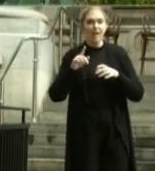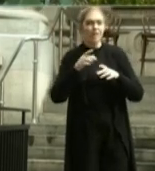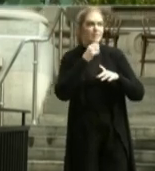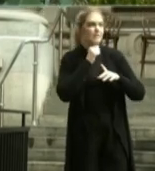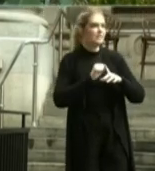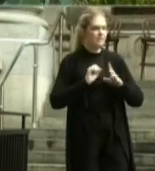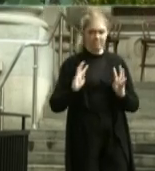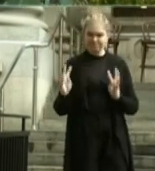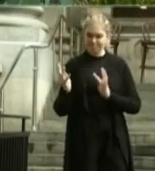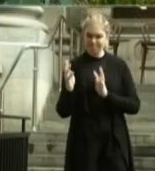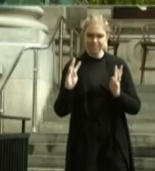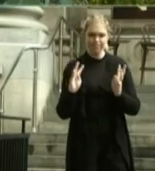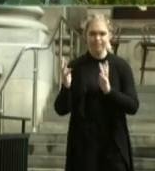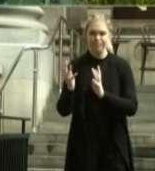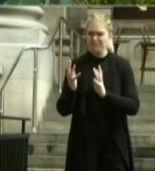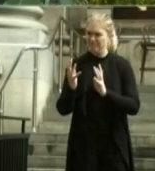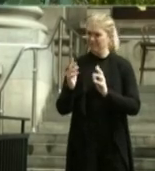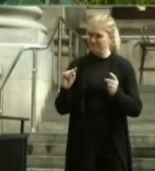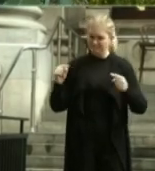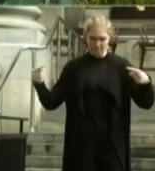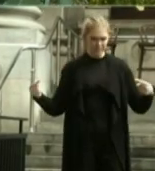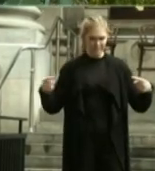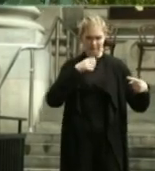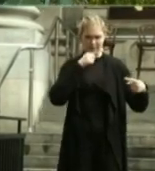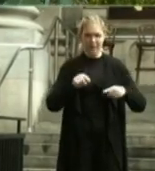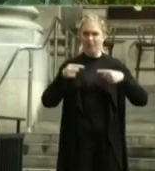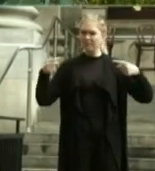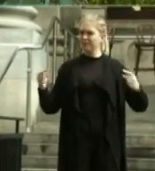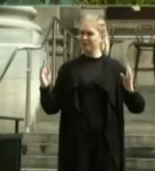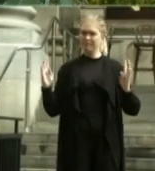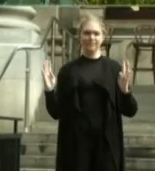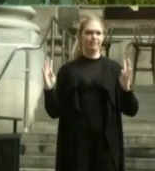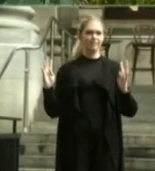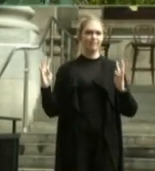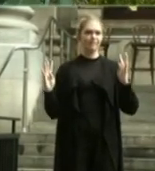men on opposite sides.